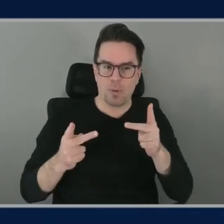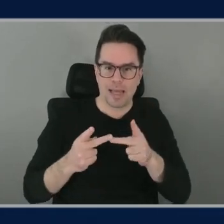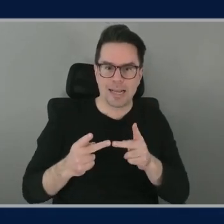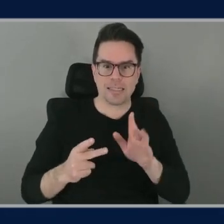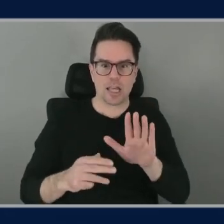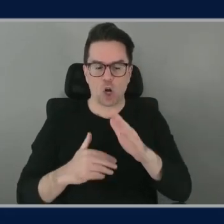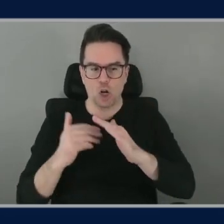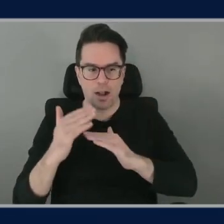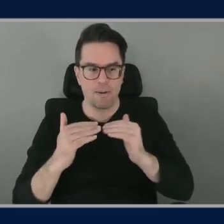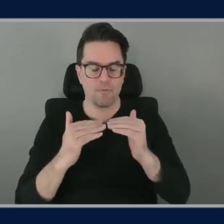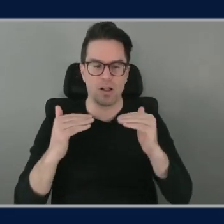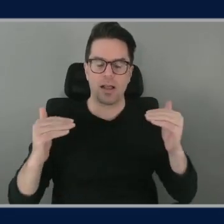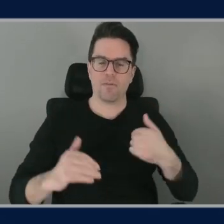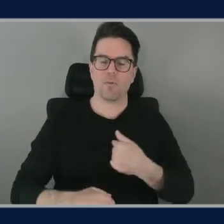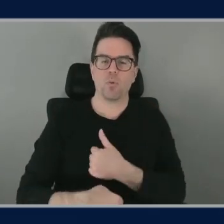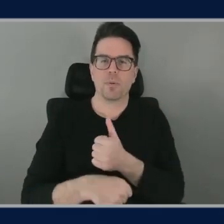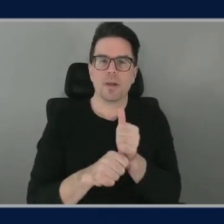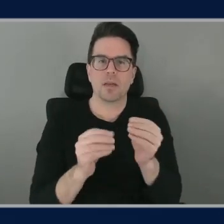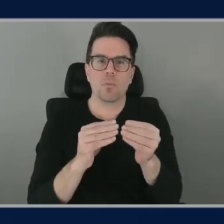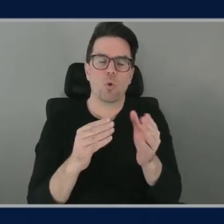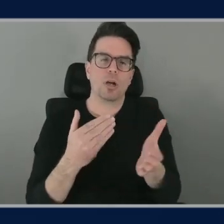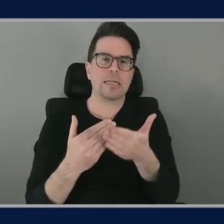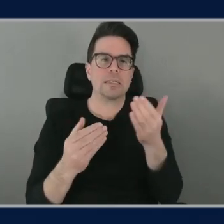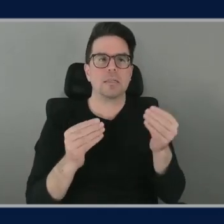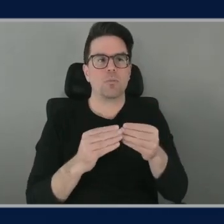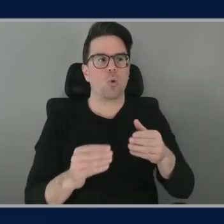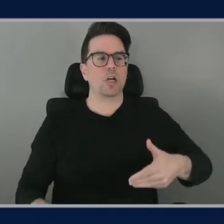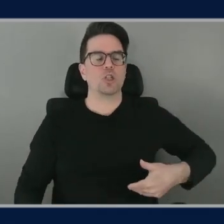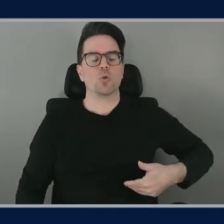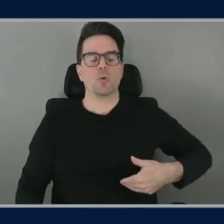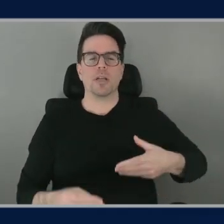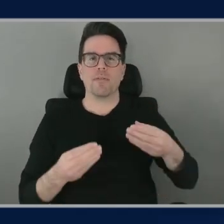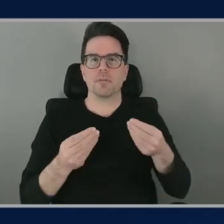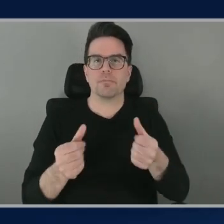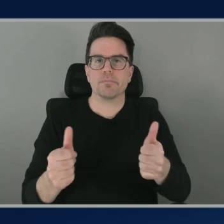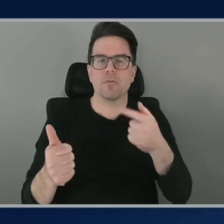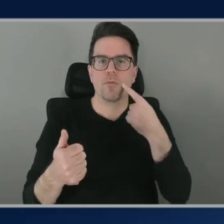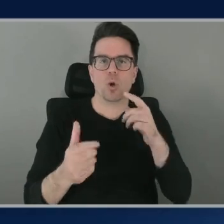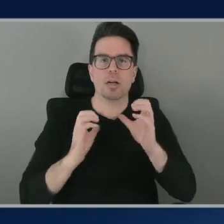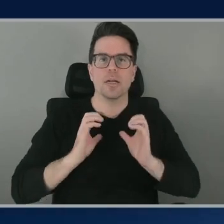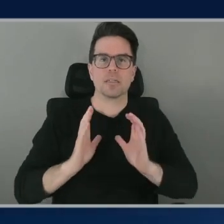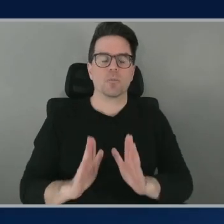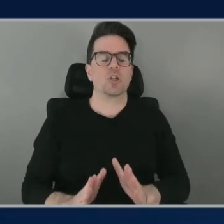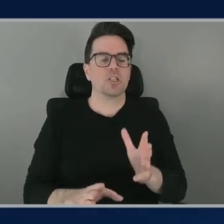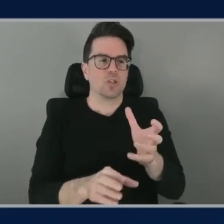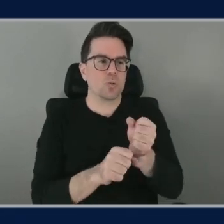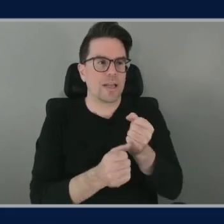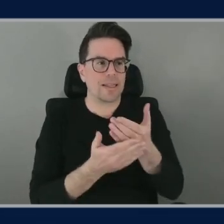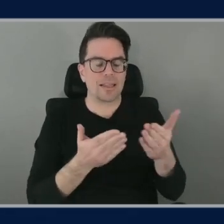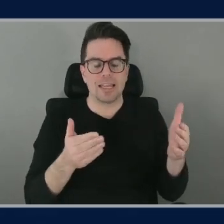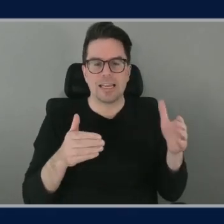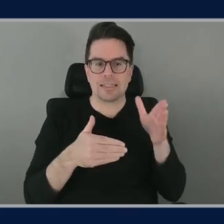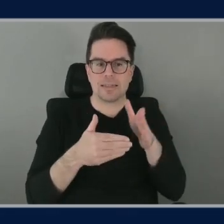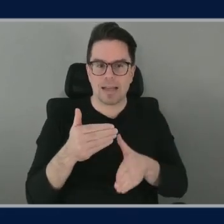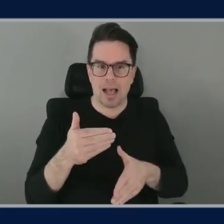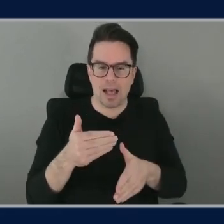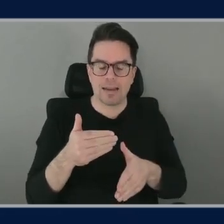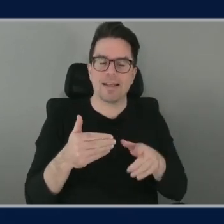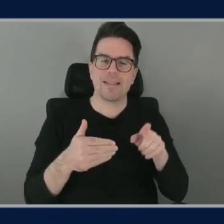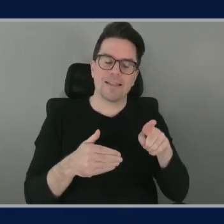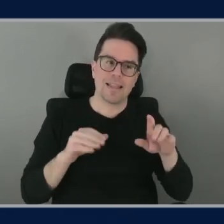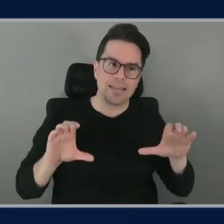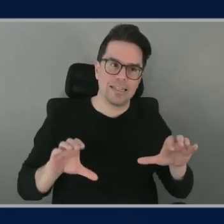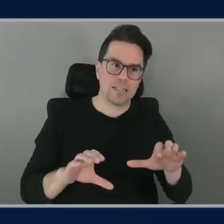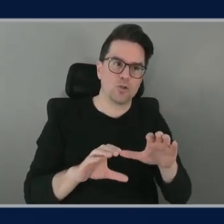making it a lot easier and far more intuitive for customers to help get the things that they need to get done in an expedient manner and as